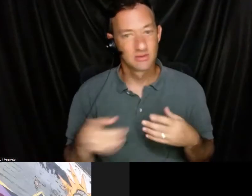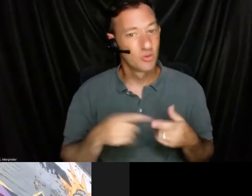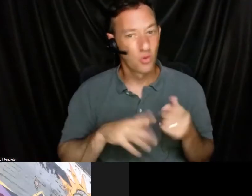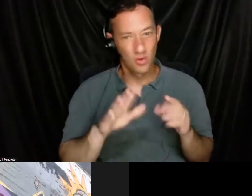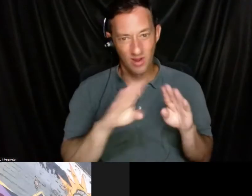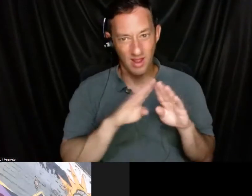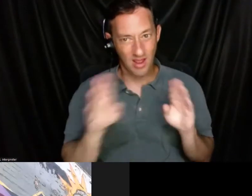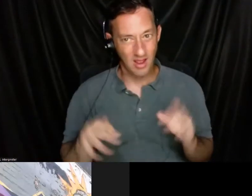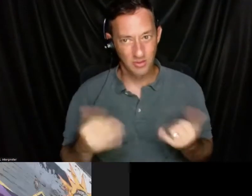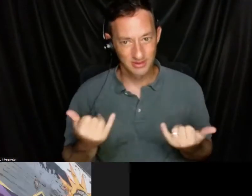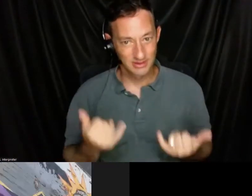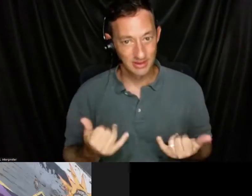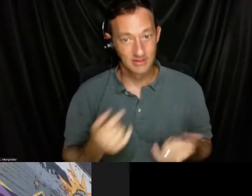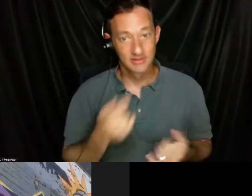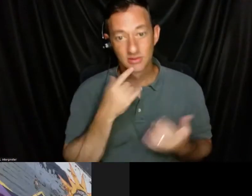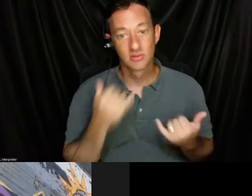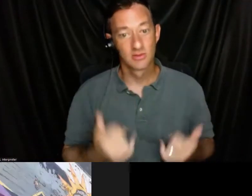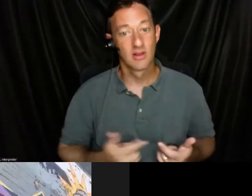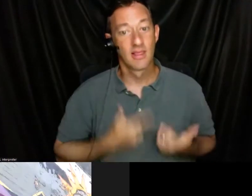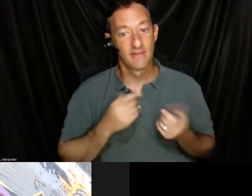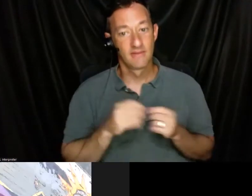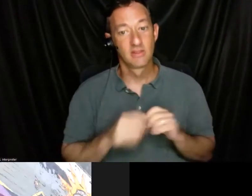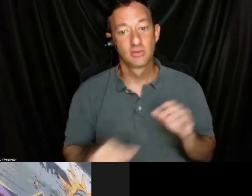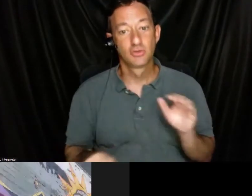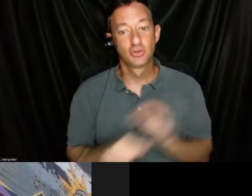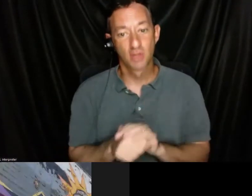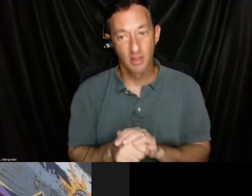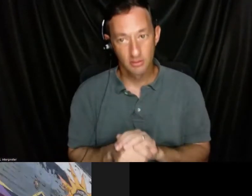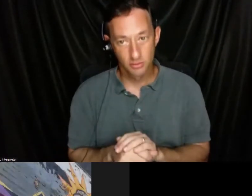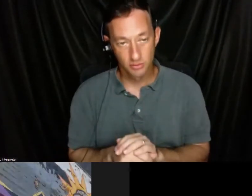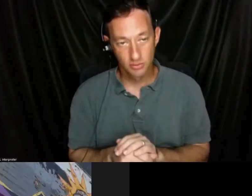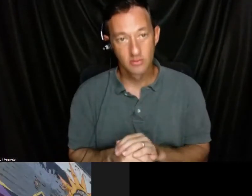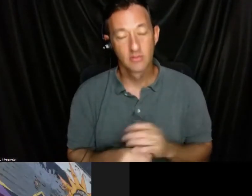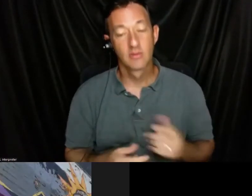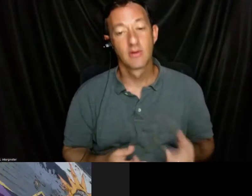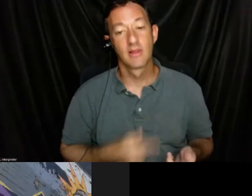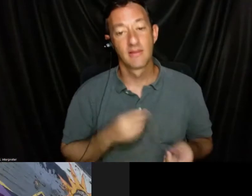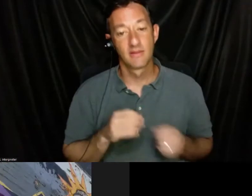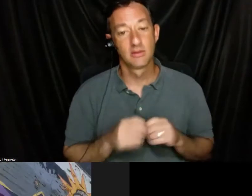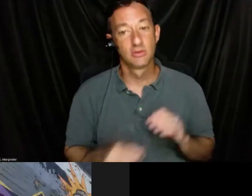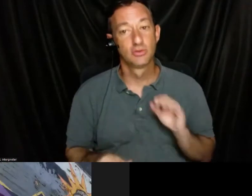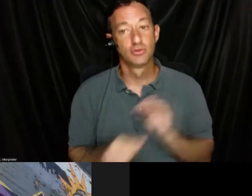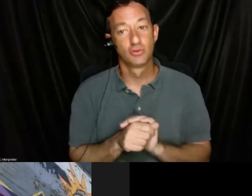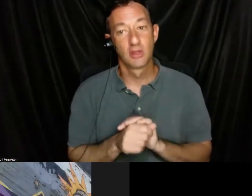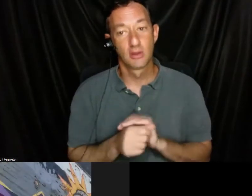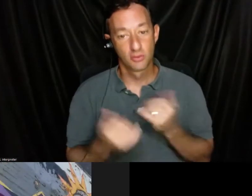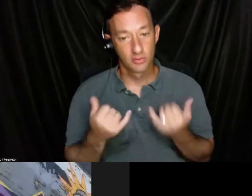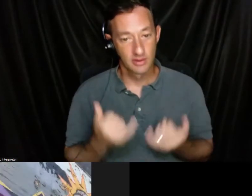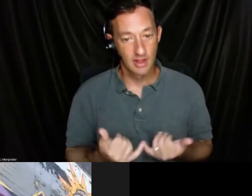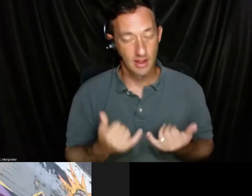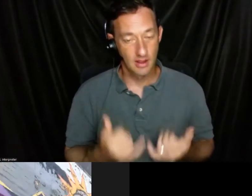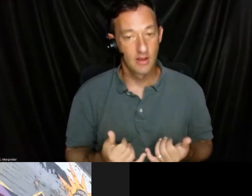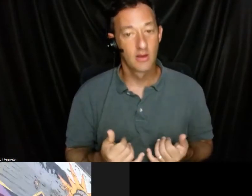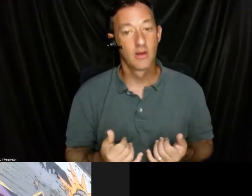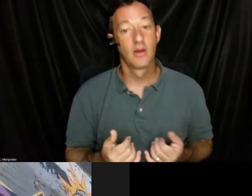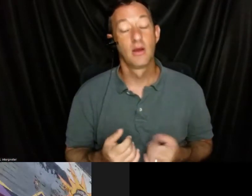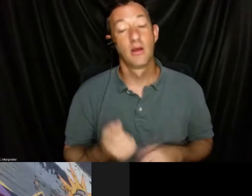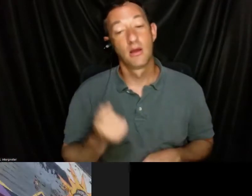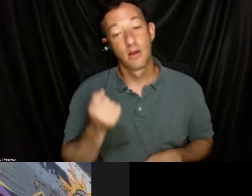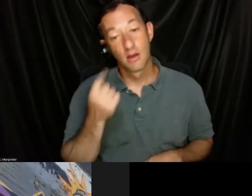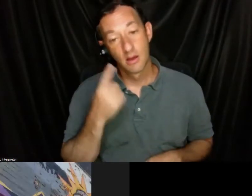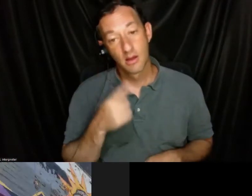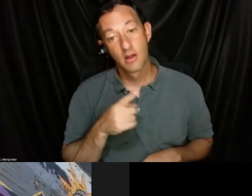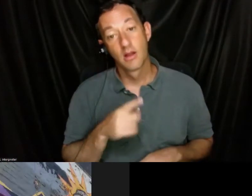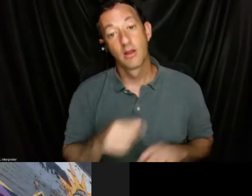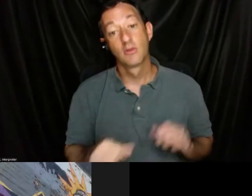situation? I'm currently living in a shelter. I'm living in a shelter now, and the shelters,